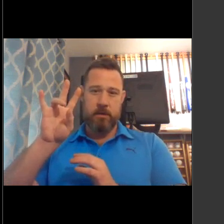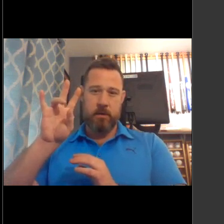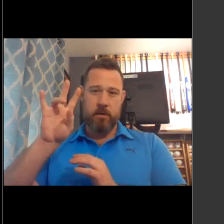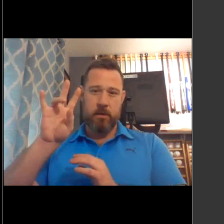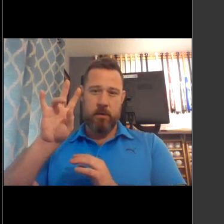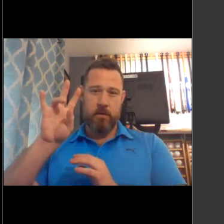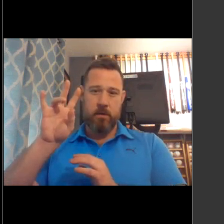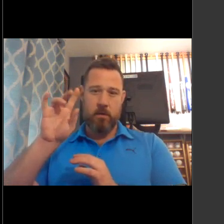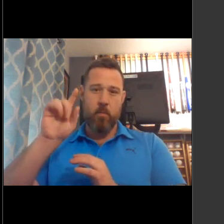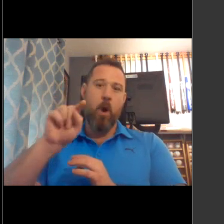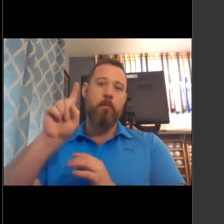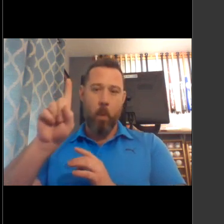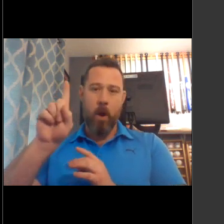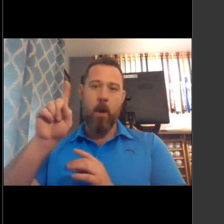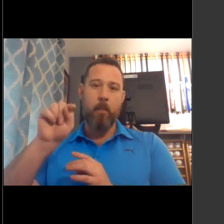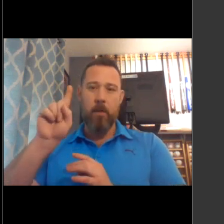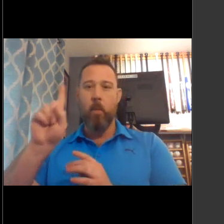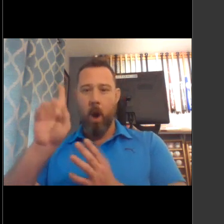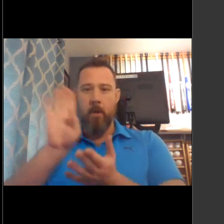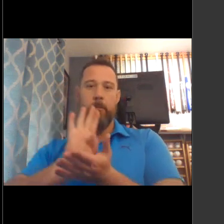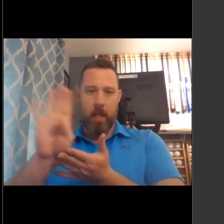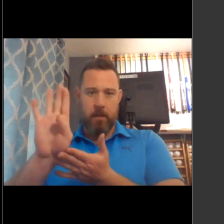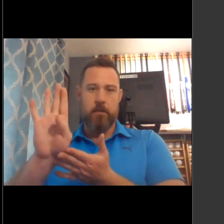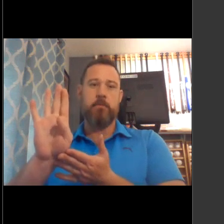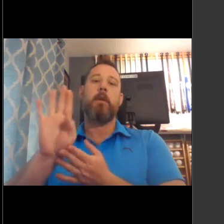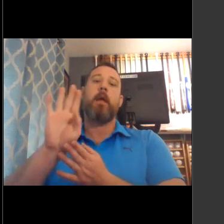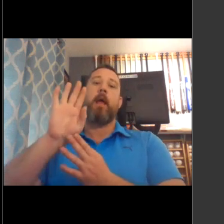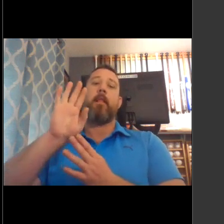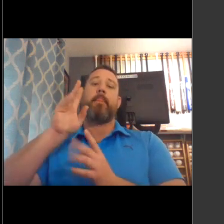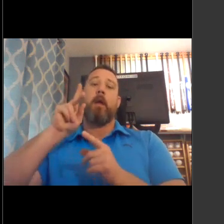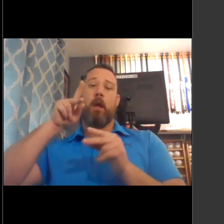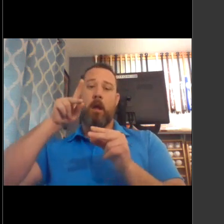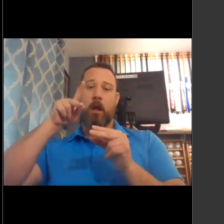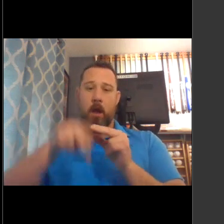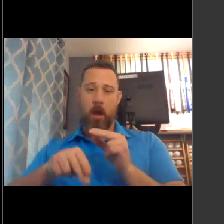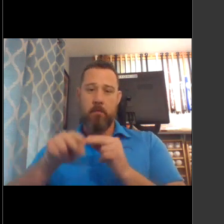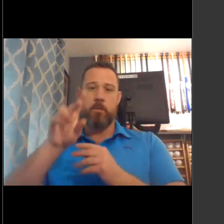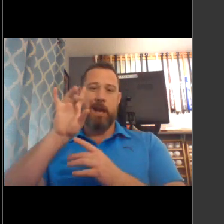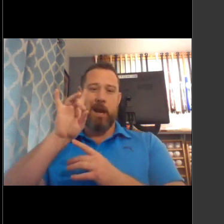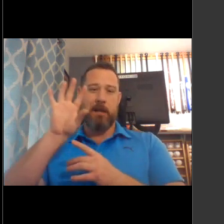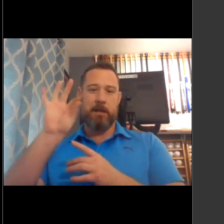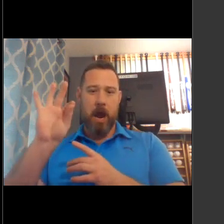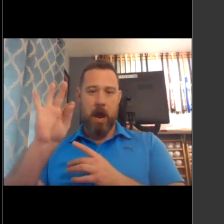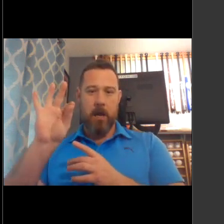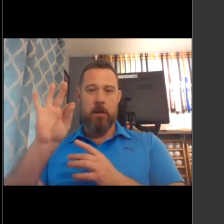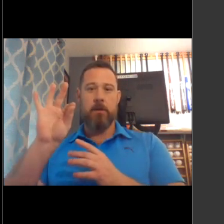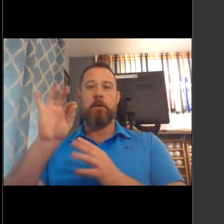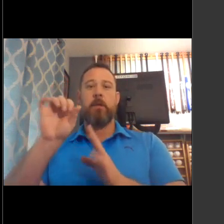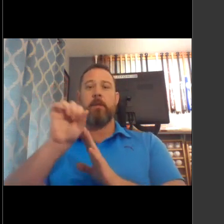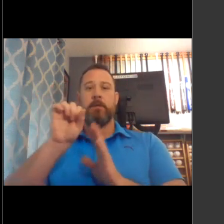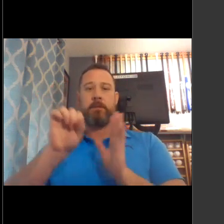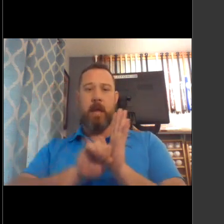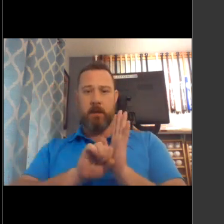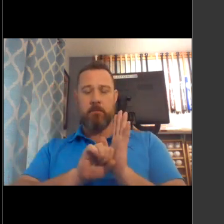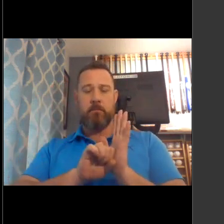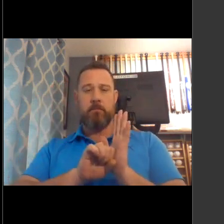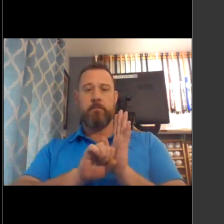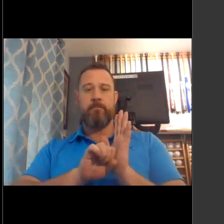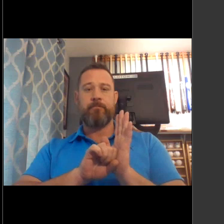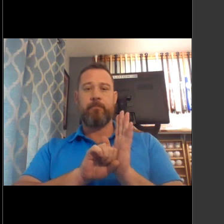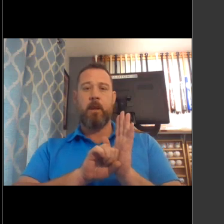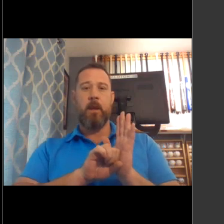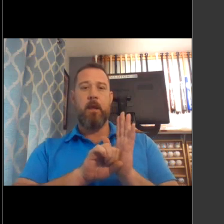billion. And the cutoff score for funding was an 89 in the statewide component. And